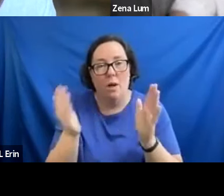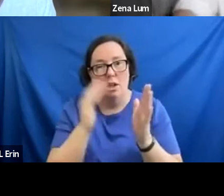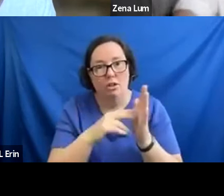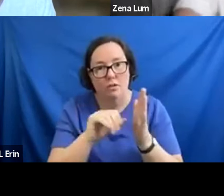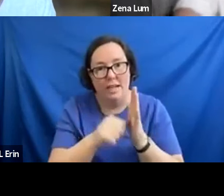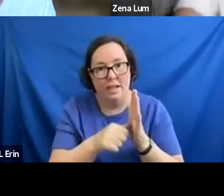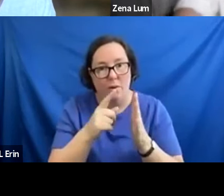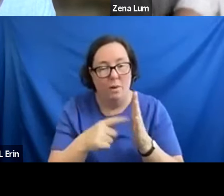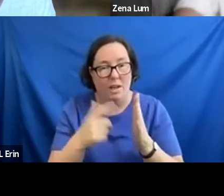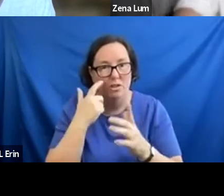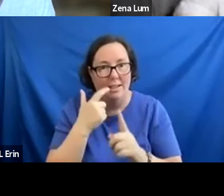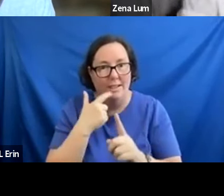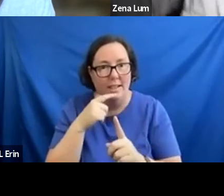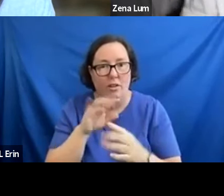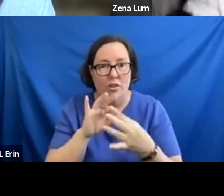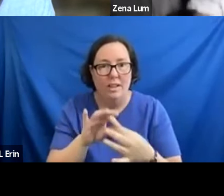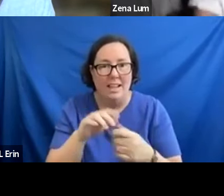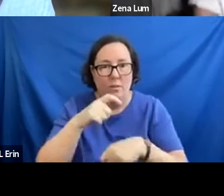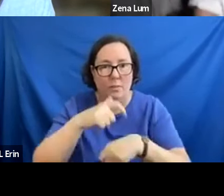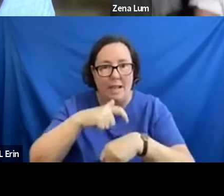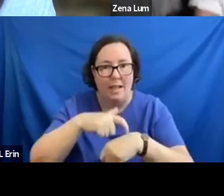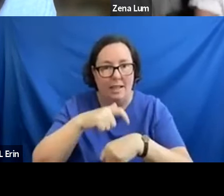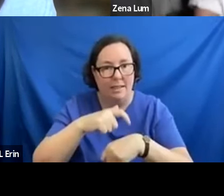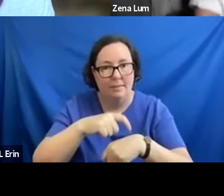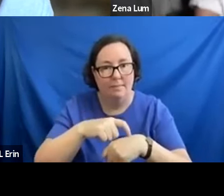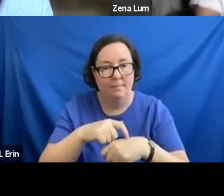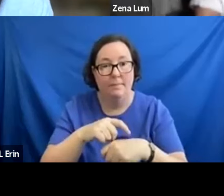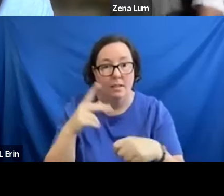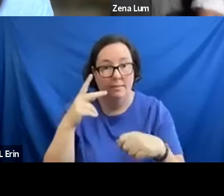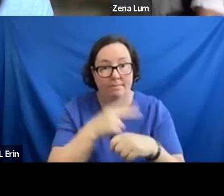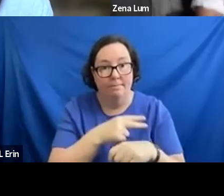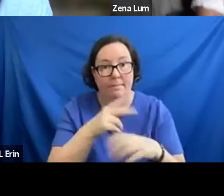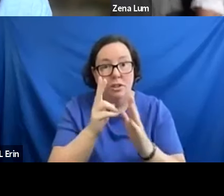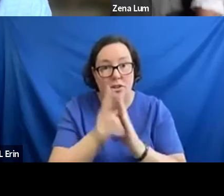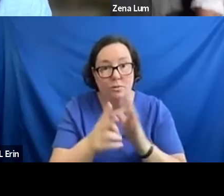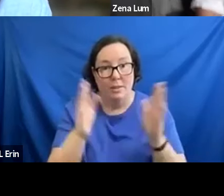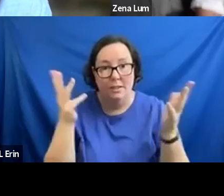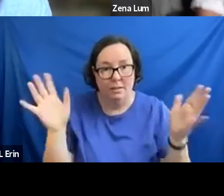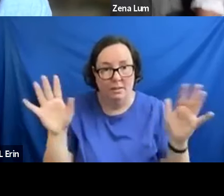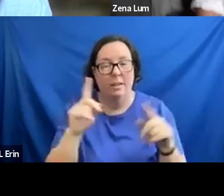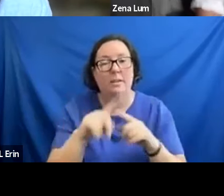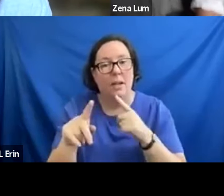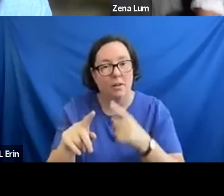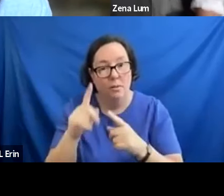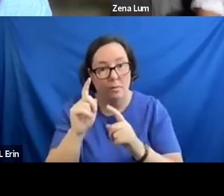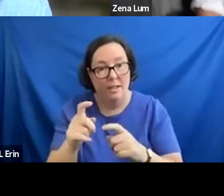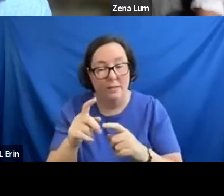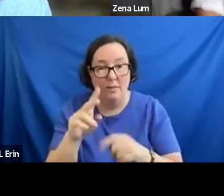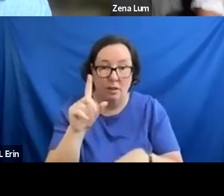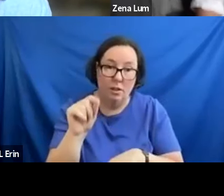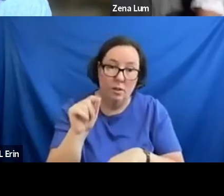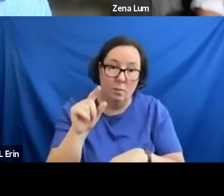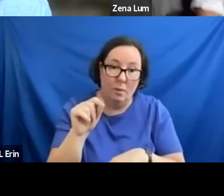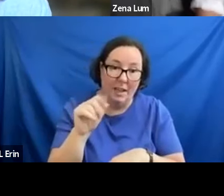reiterate what you said with respect to the amount of time that each speaker has. And you're going to give, did you say a 20-second